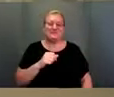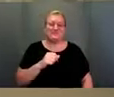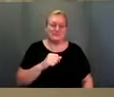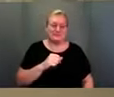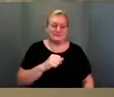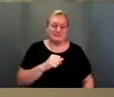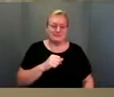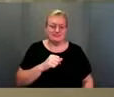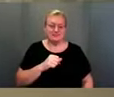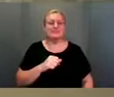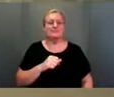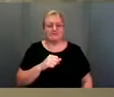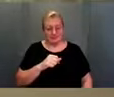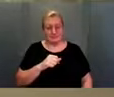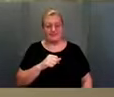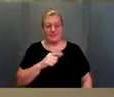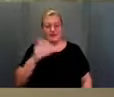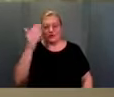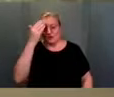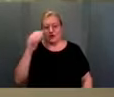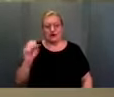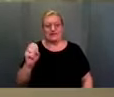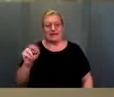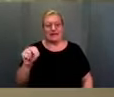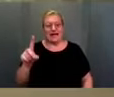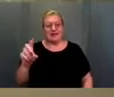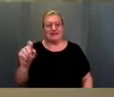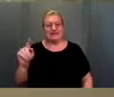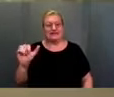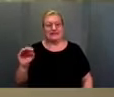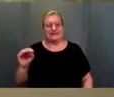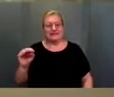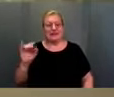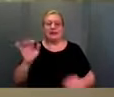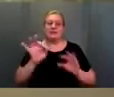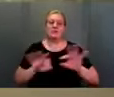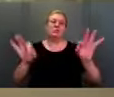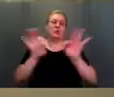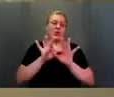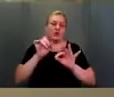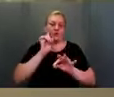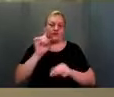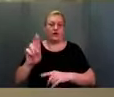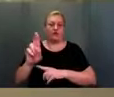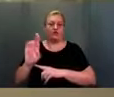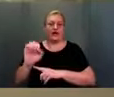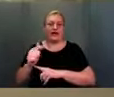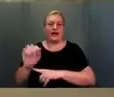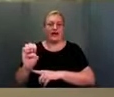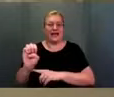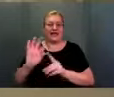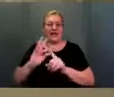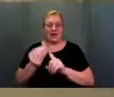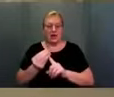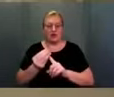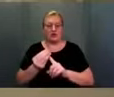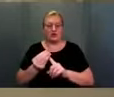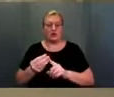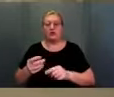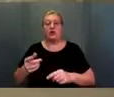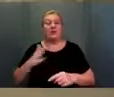Y'all would know the significance of the sound system to dancehall and reggae culture. I've always had music in my blood, even though no one else in